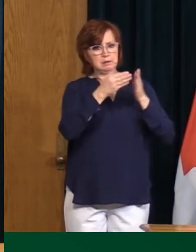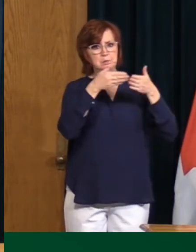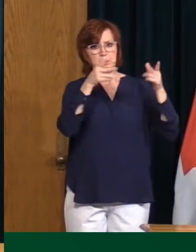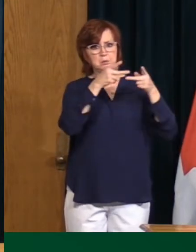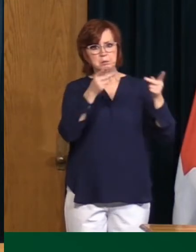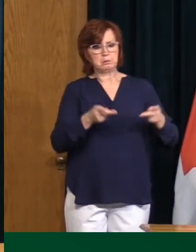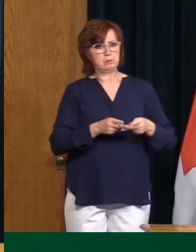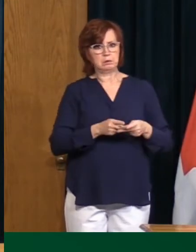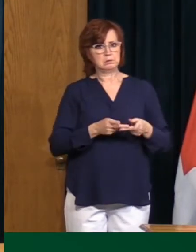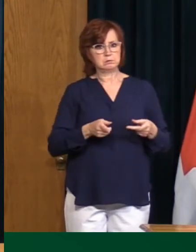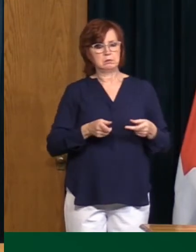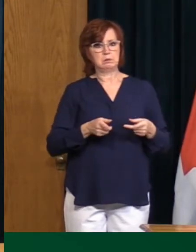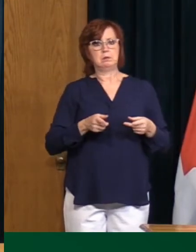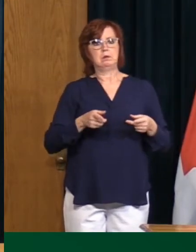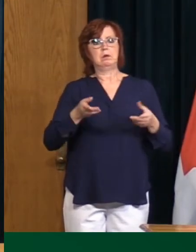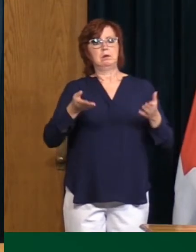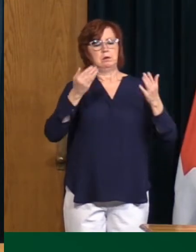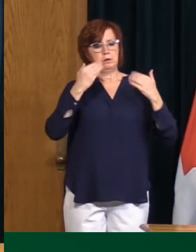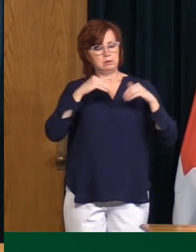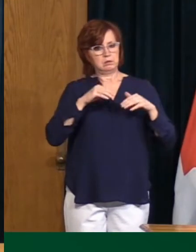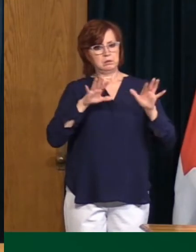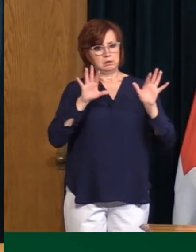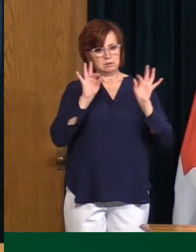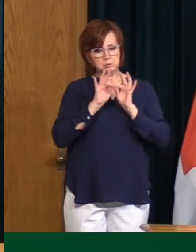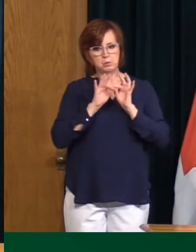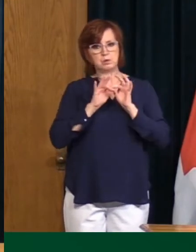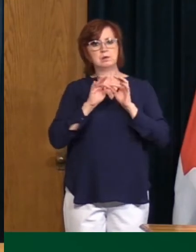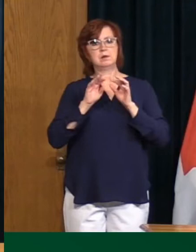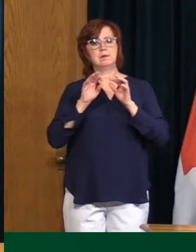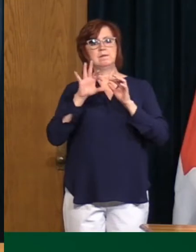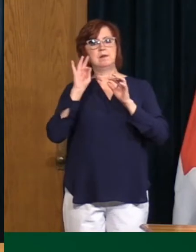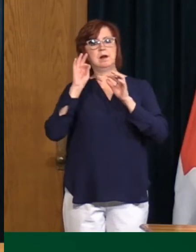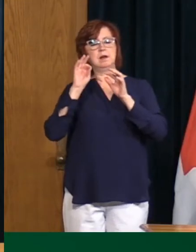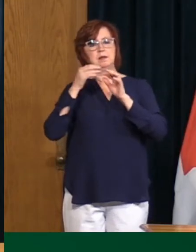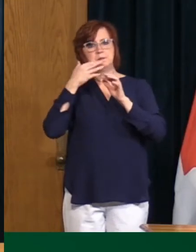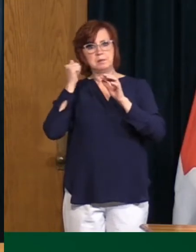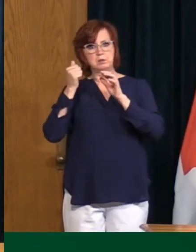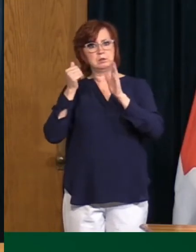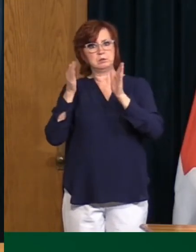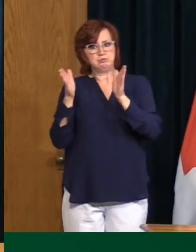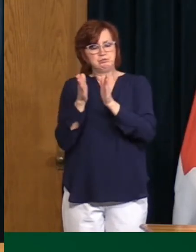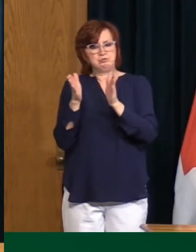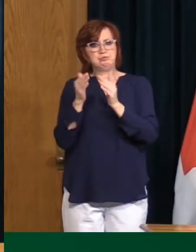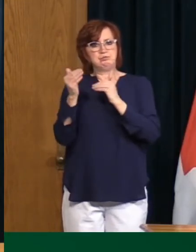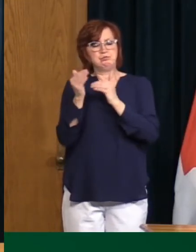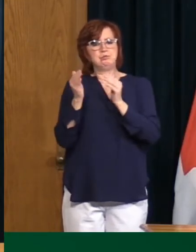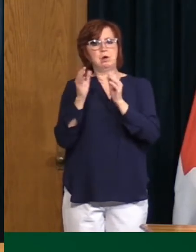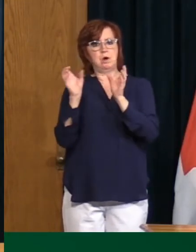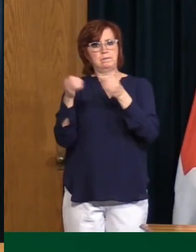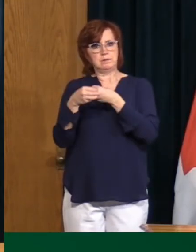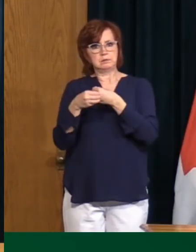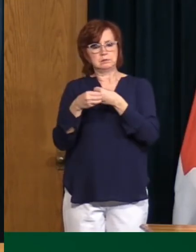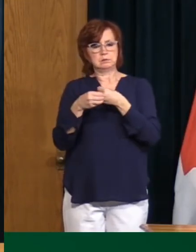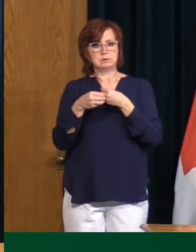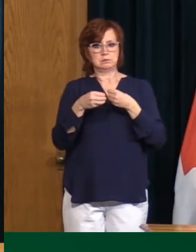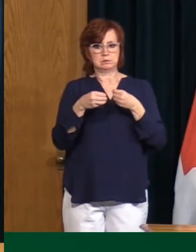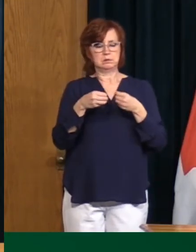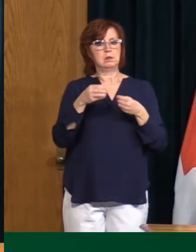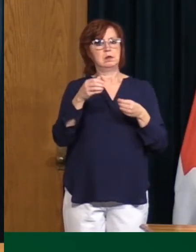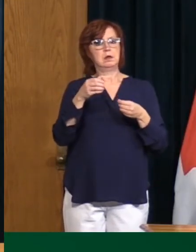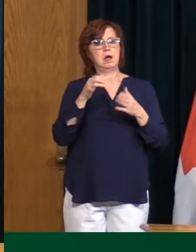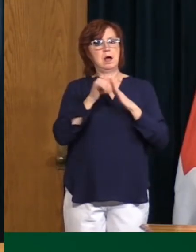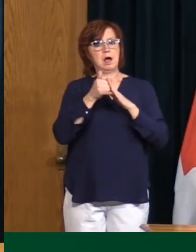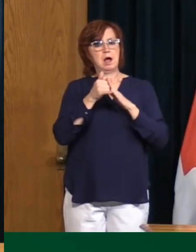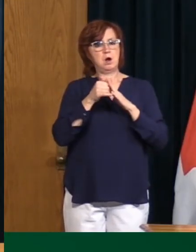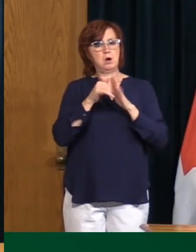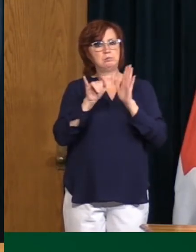our facilities and within our operations to do that type of testing. And we'll be communicating with those folks as they come up. And if they have questions, our folks